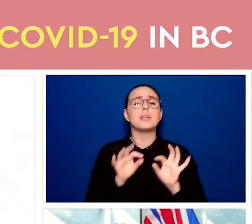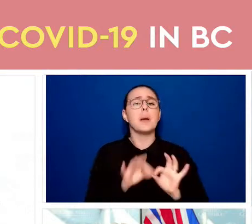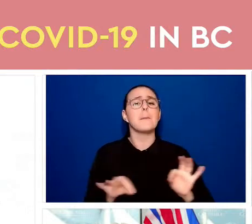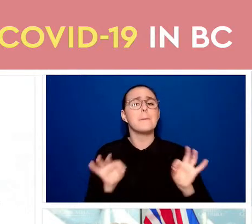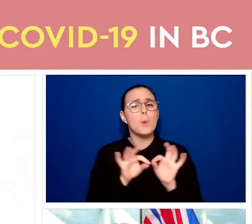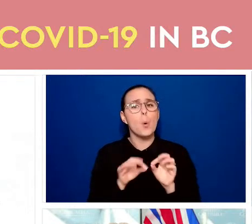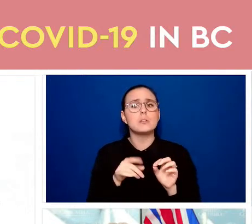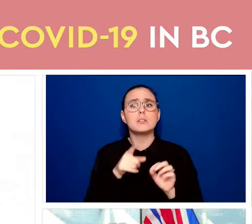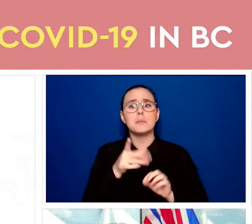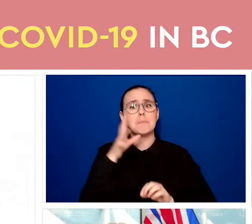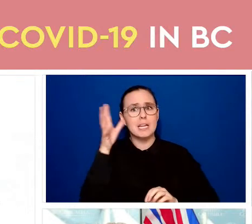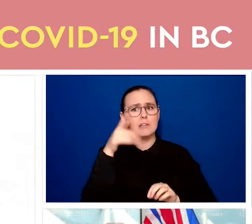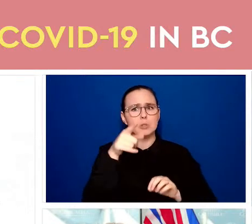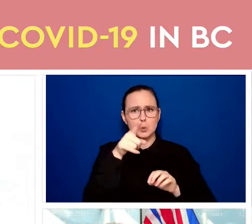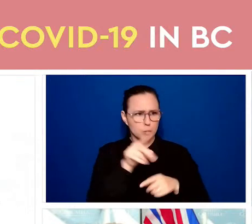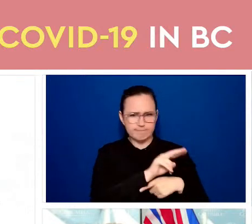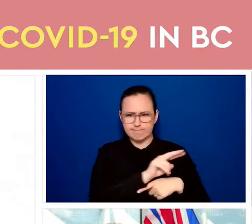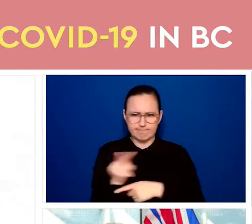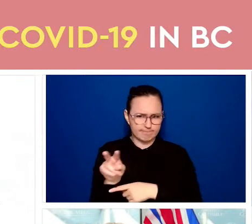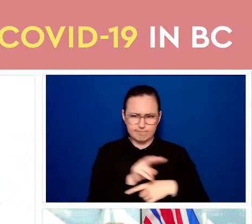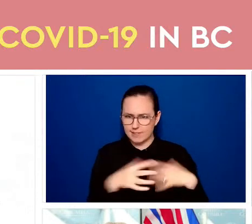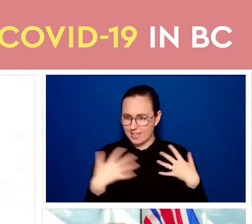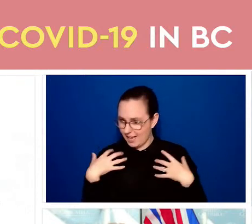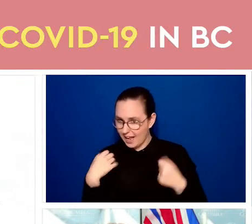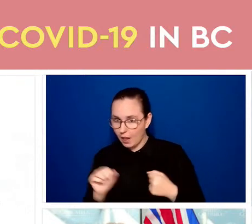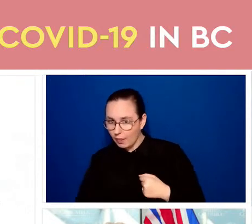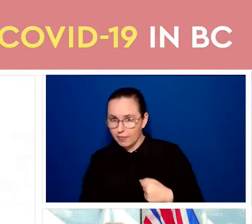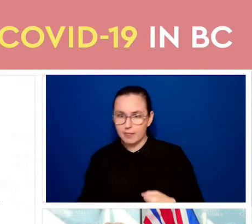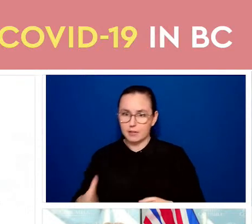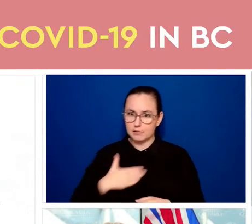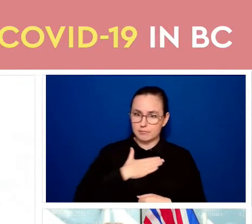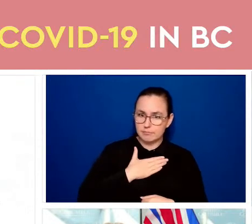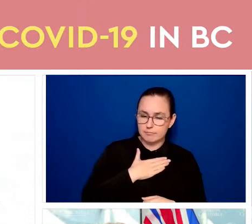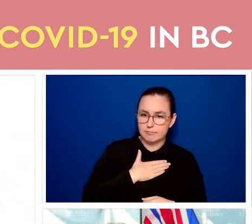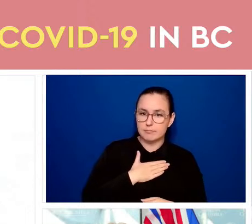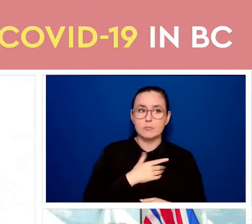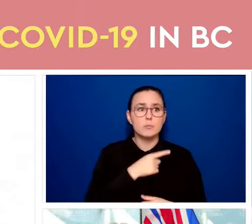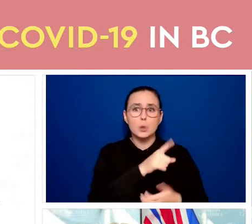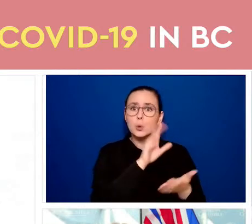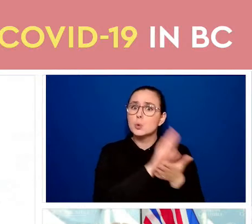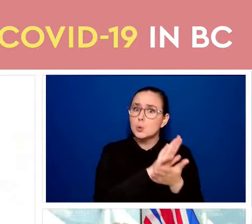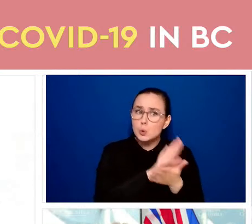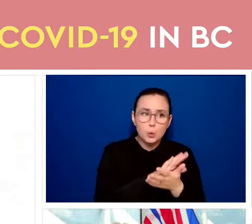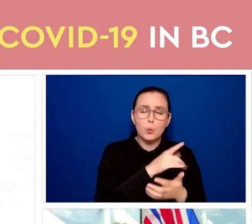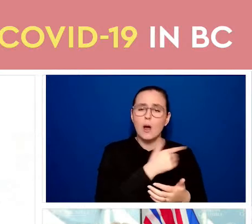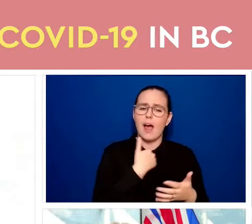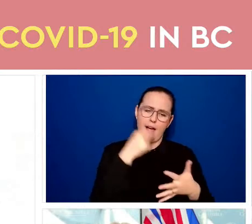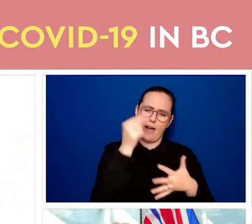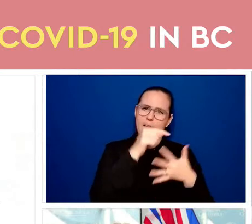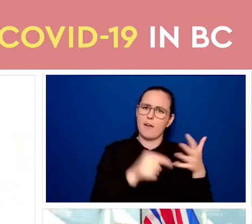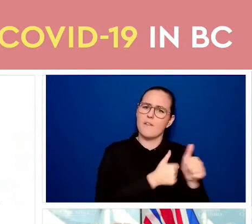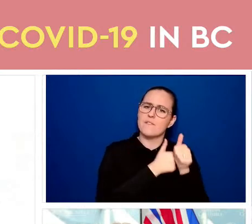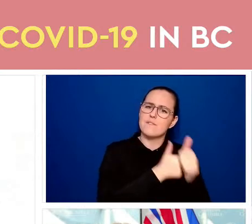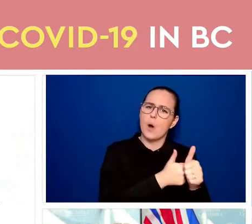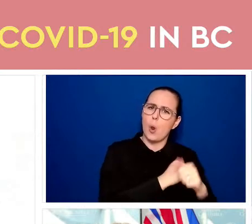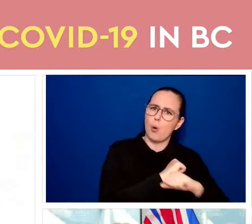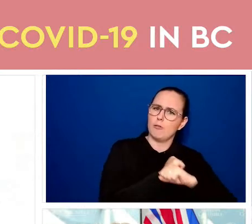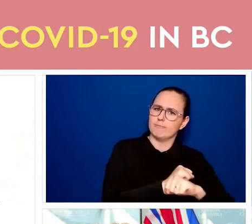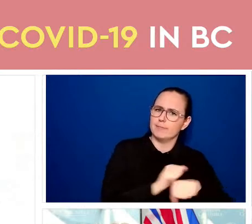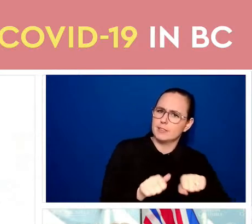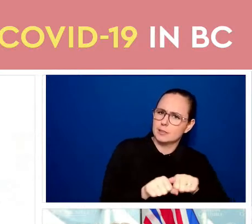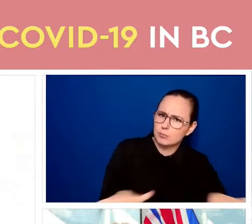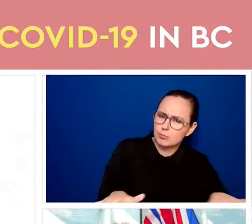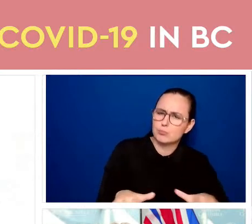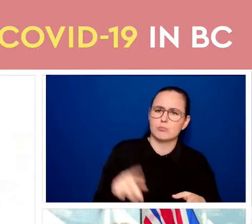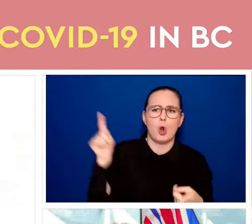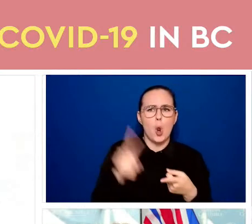across the province to try and prevent transmission and keep it as low a risk environment as possible. And I know that